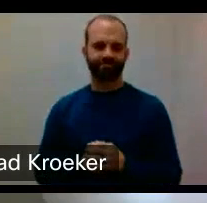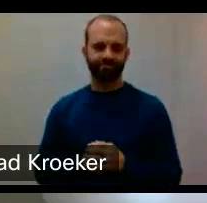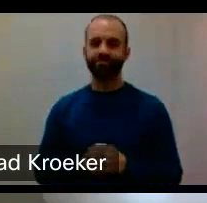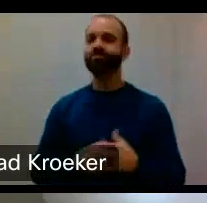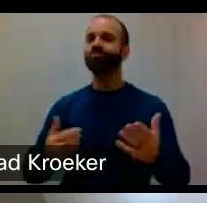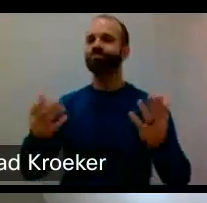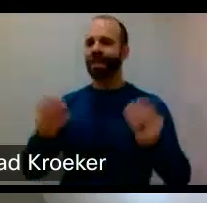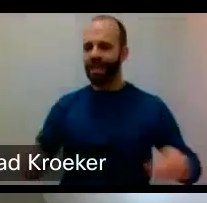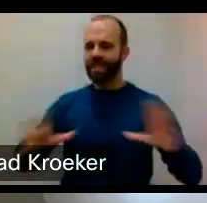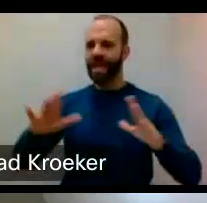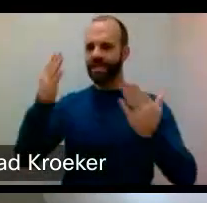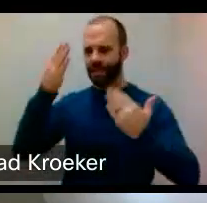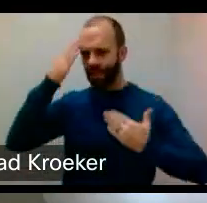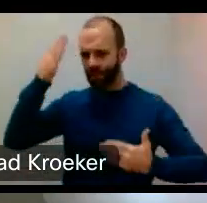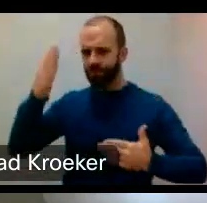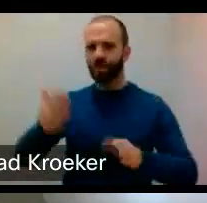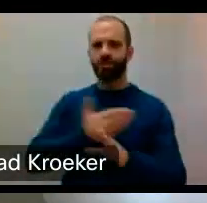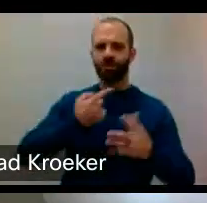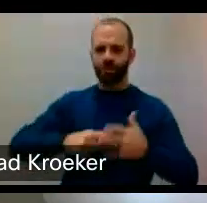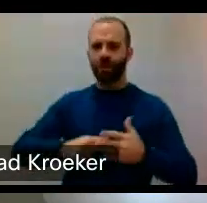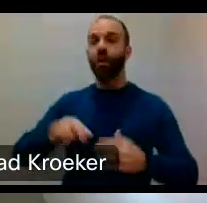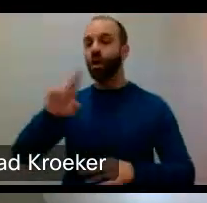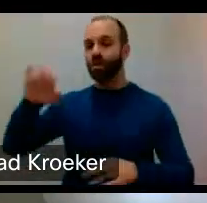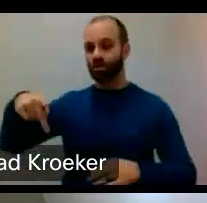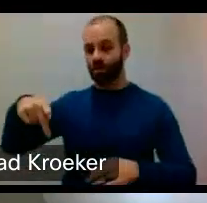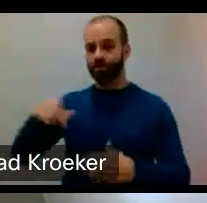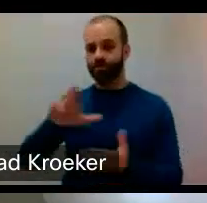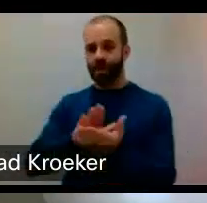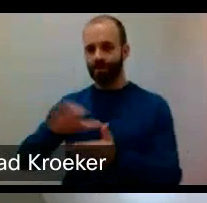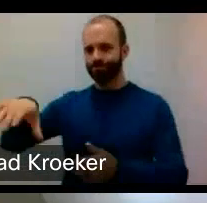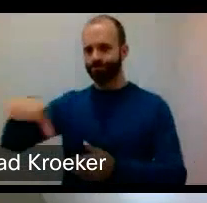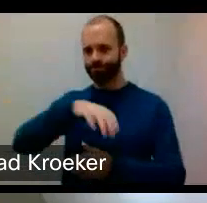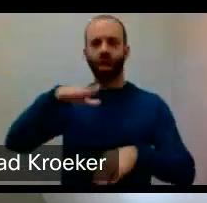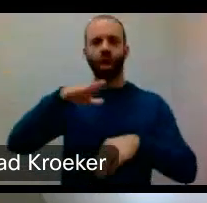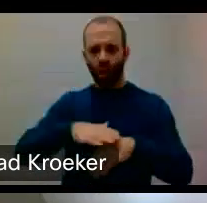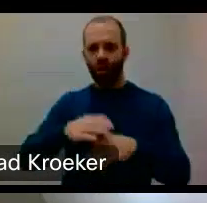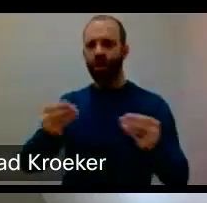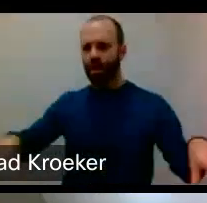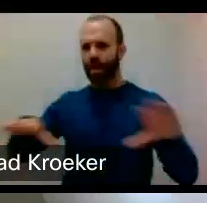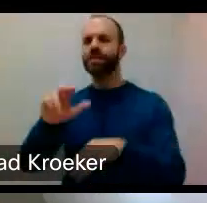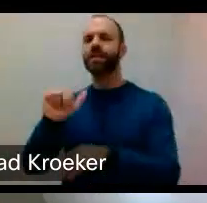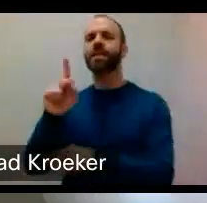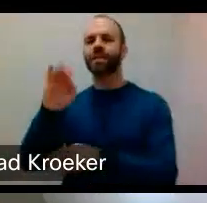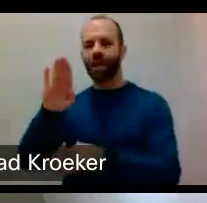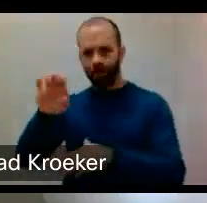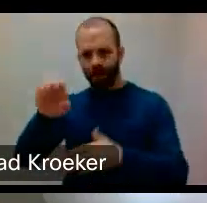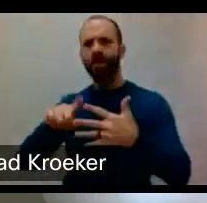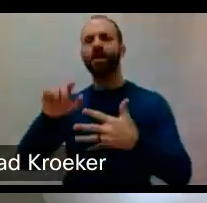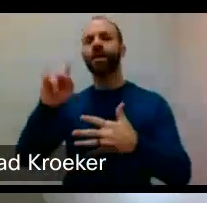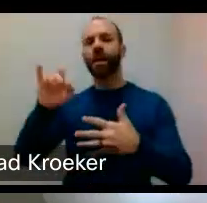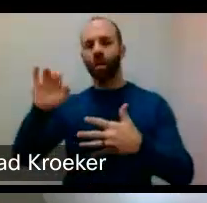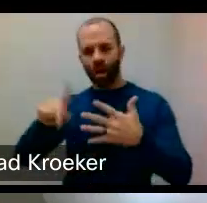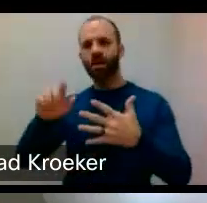Land acknowledgement before I begin. So RRC Polytech campuses are located on the lands of Anishinaabe, Inaniwak,